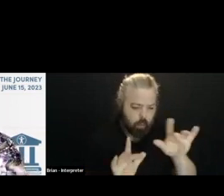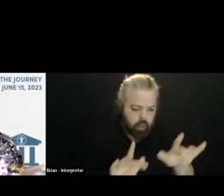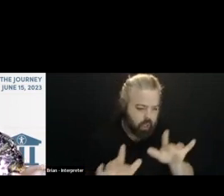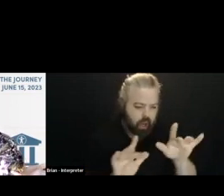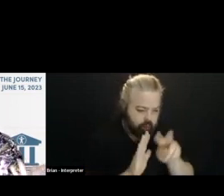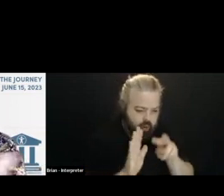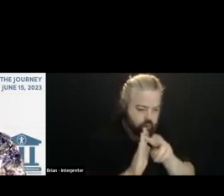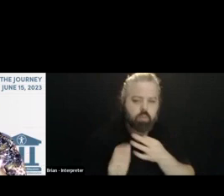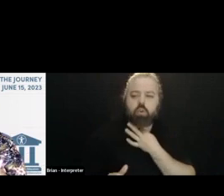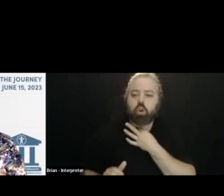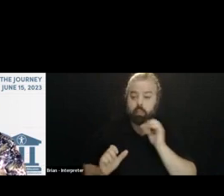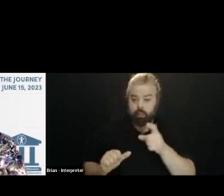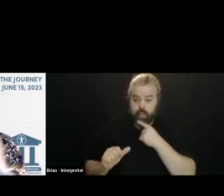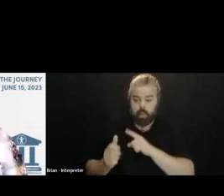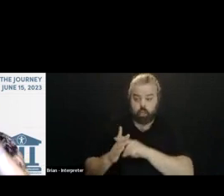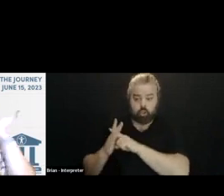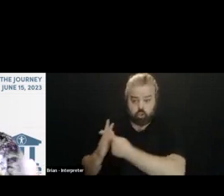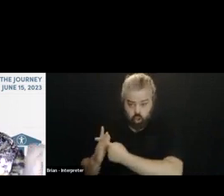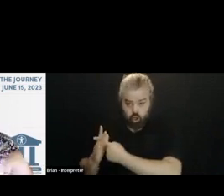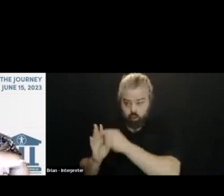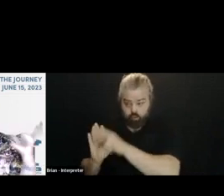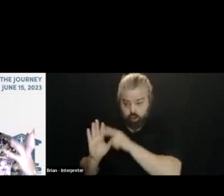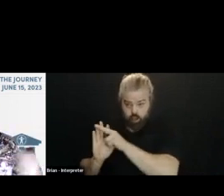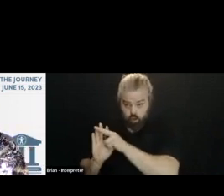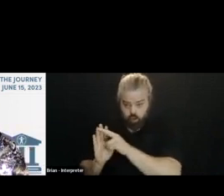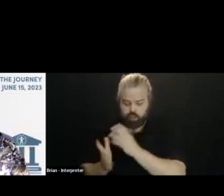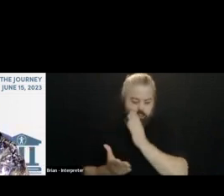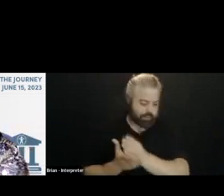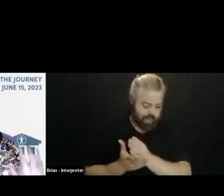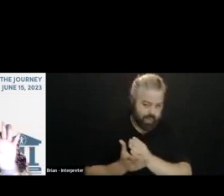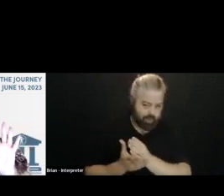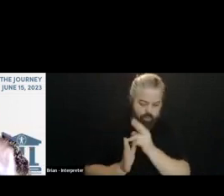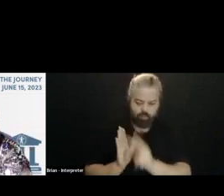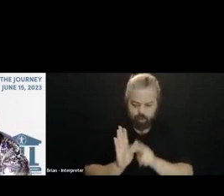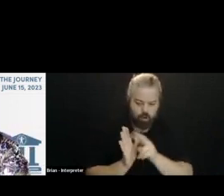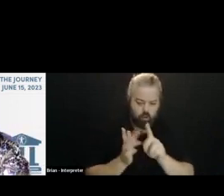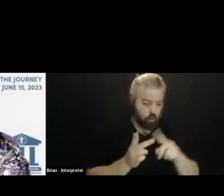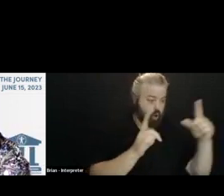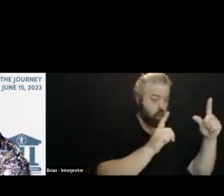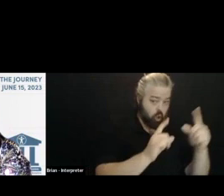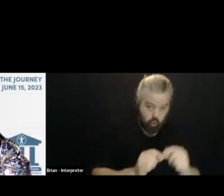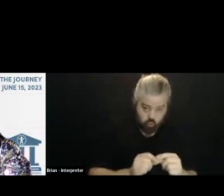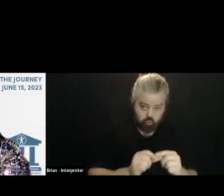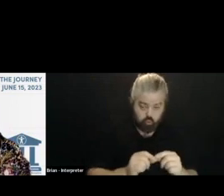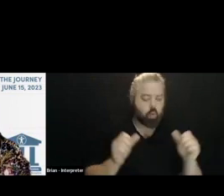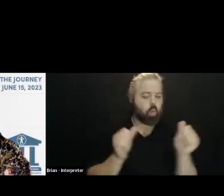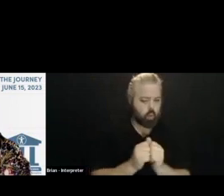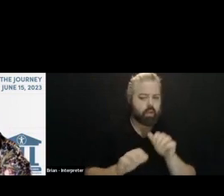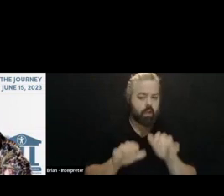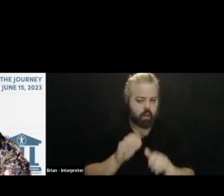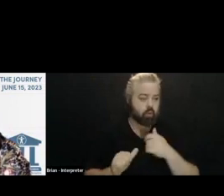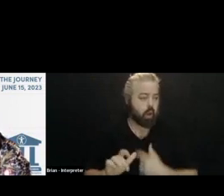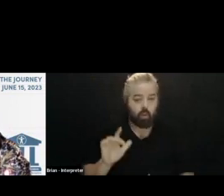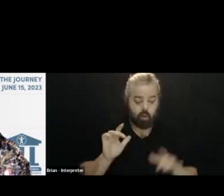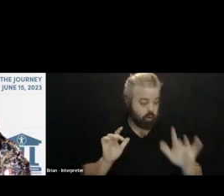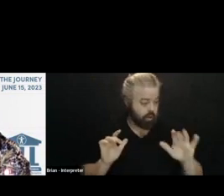I start the video, stop the video, close everything dealing with the video just with keyboard? So I'm going to hit enter to